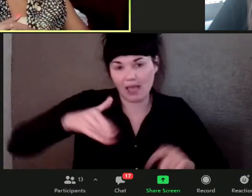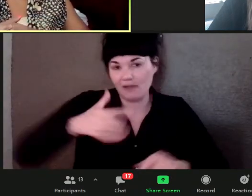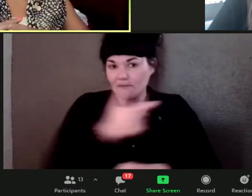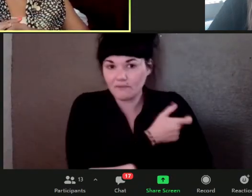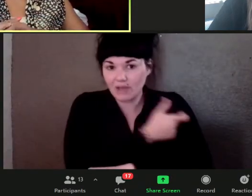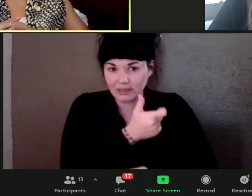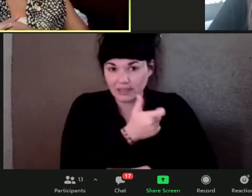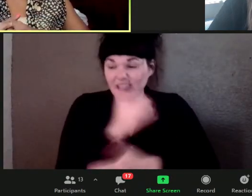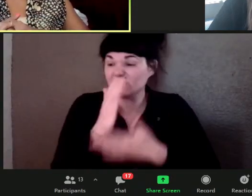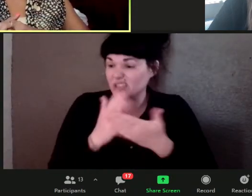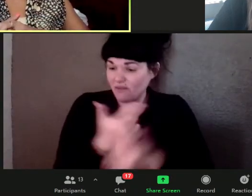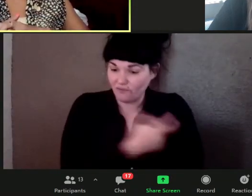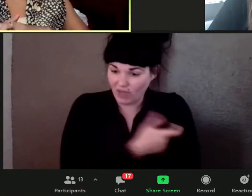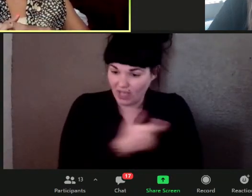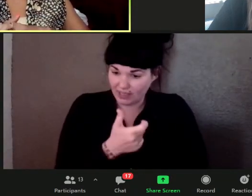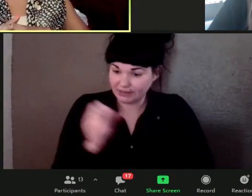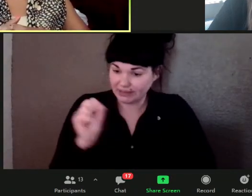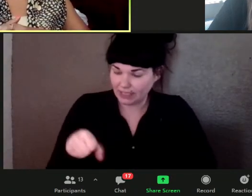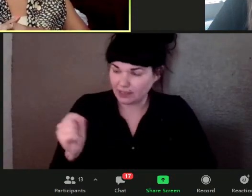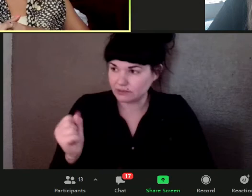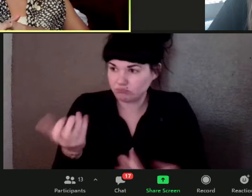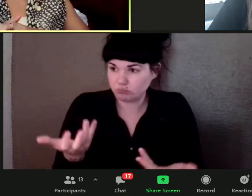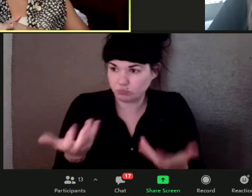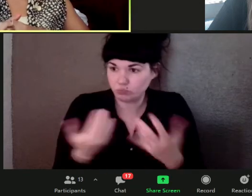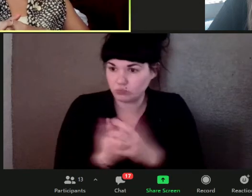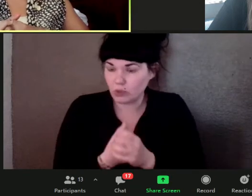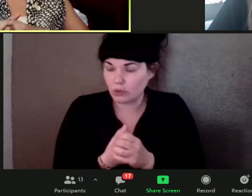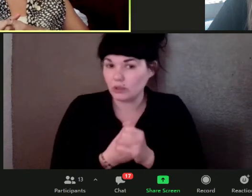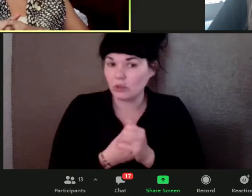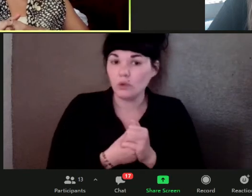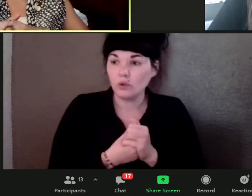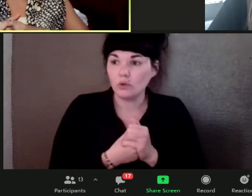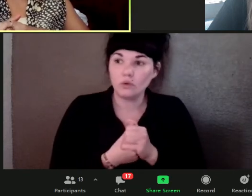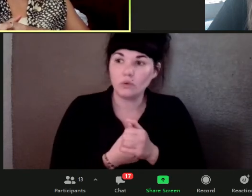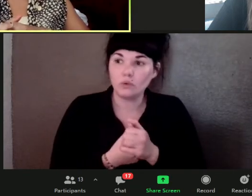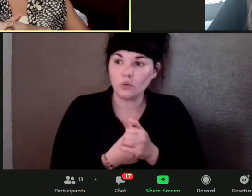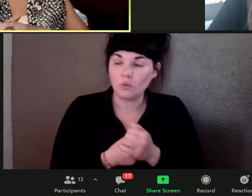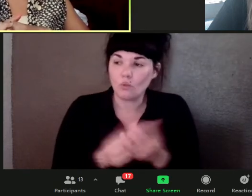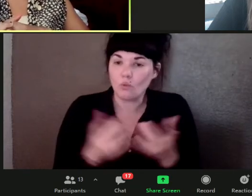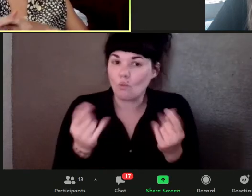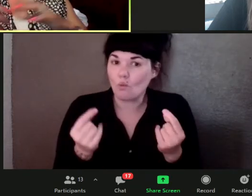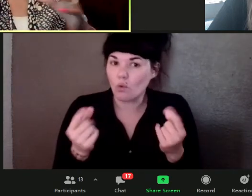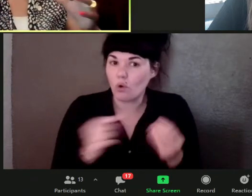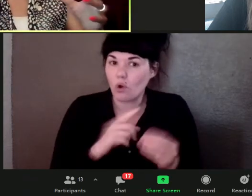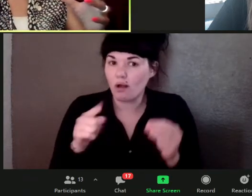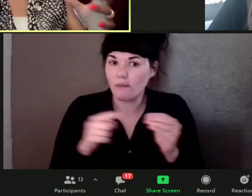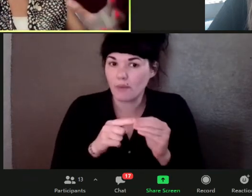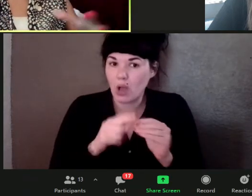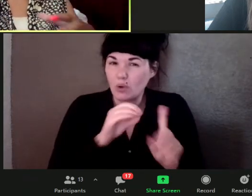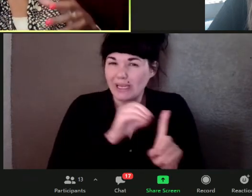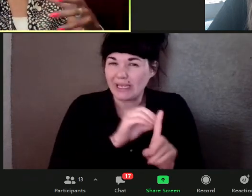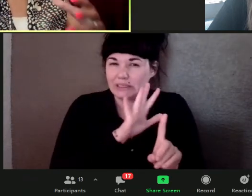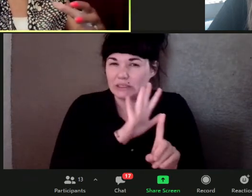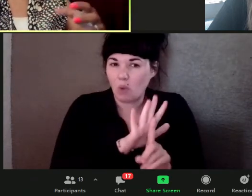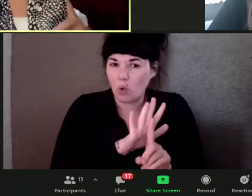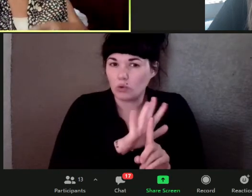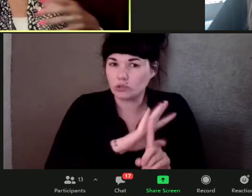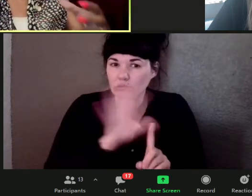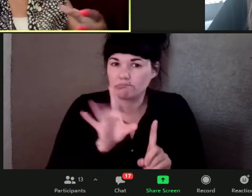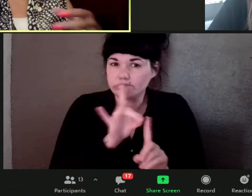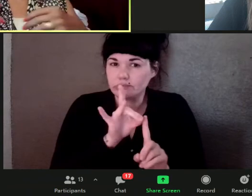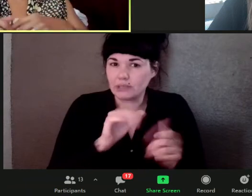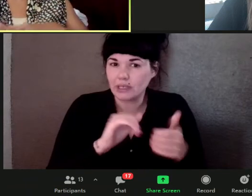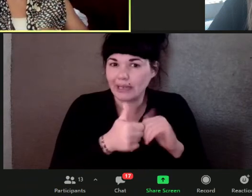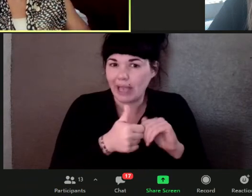what are some of the conversations should be happening around the issue of exposure and how to contain that?